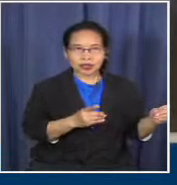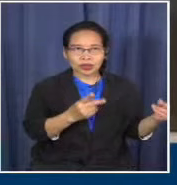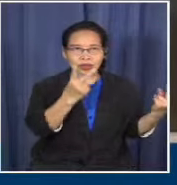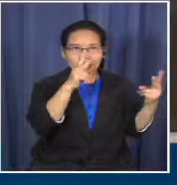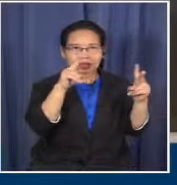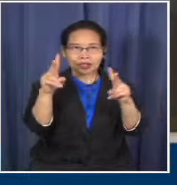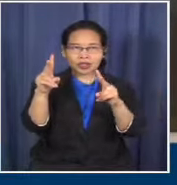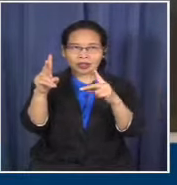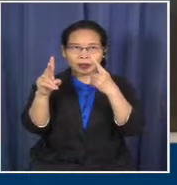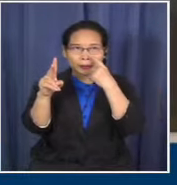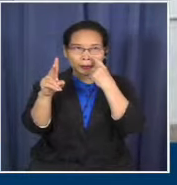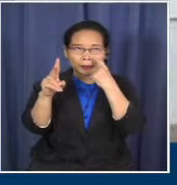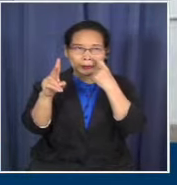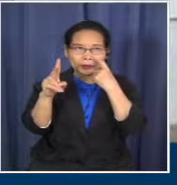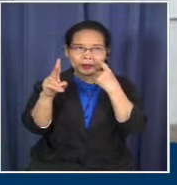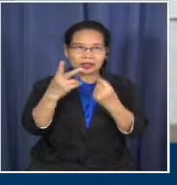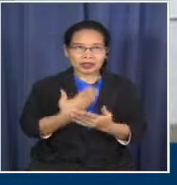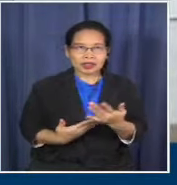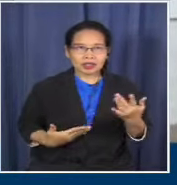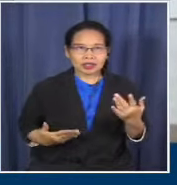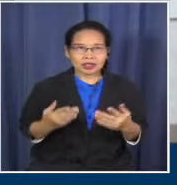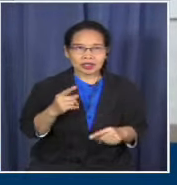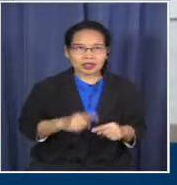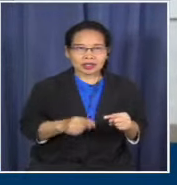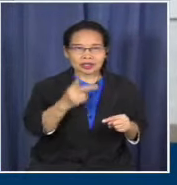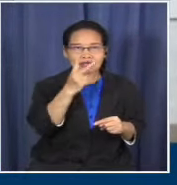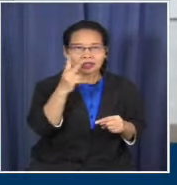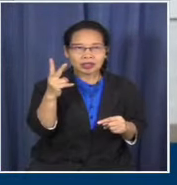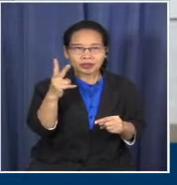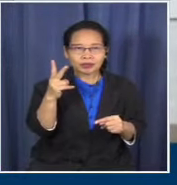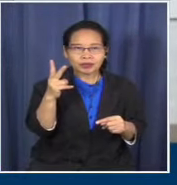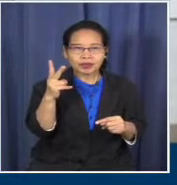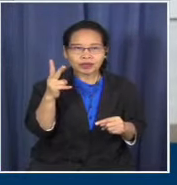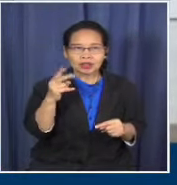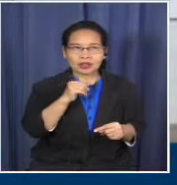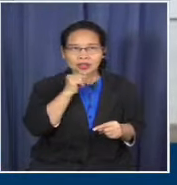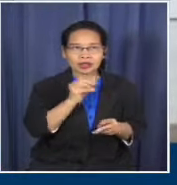not made from things that can be seen.